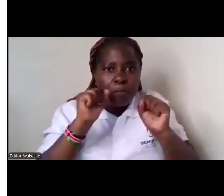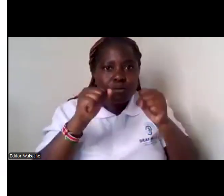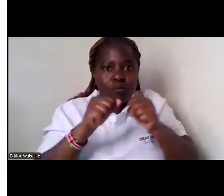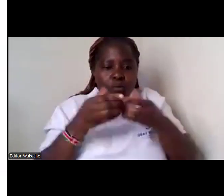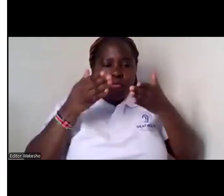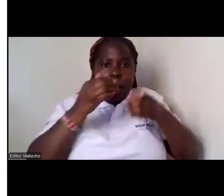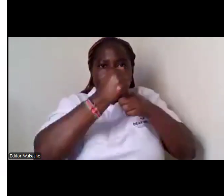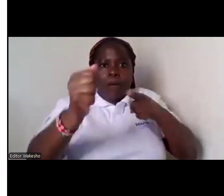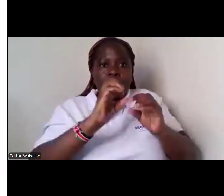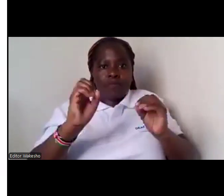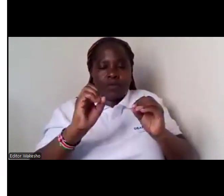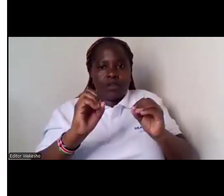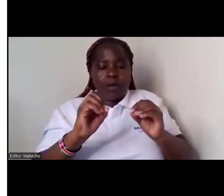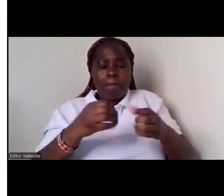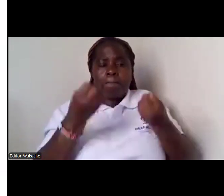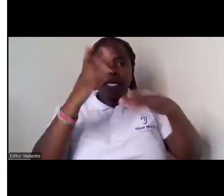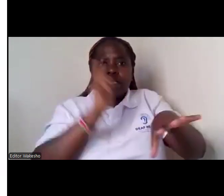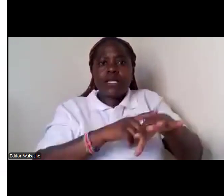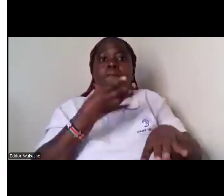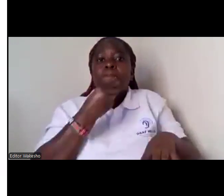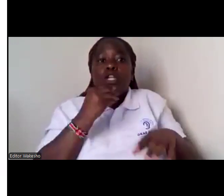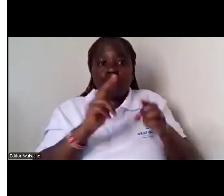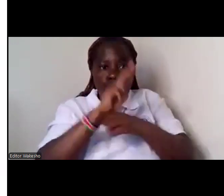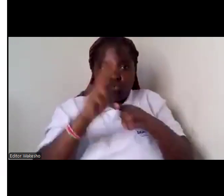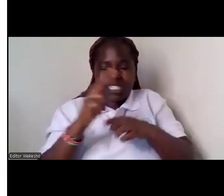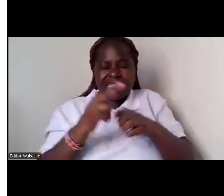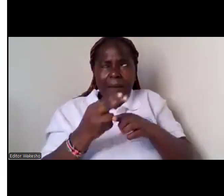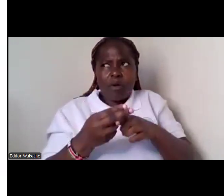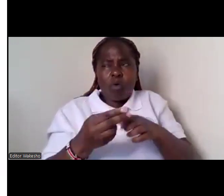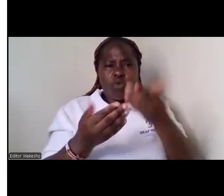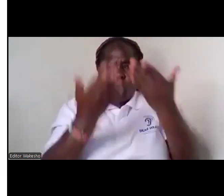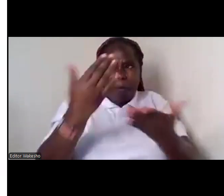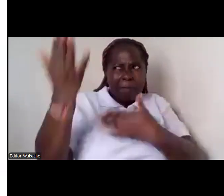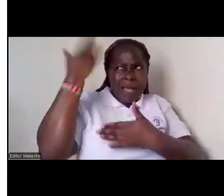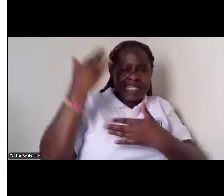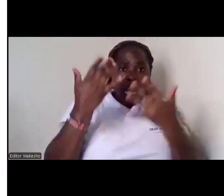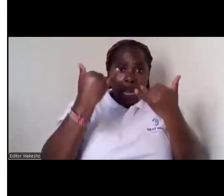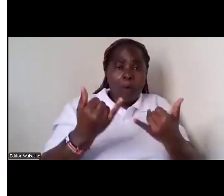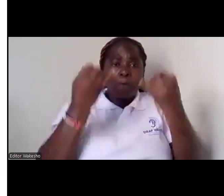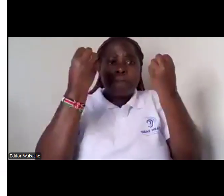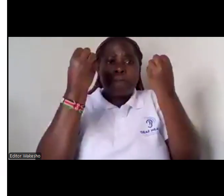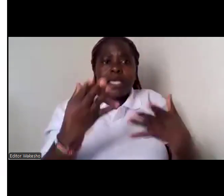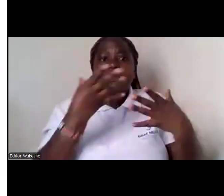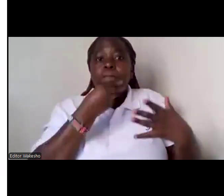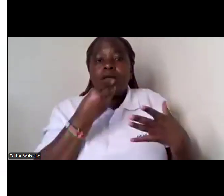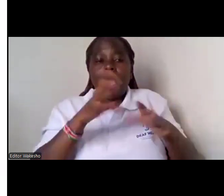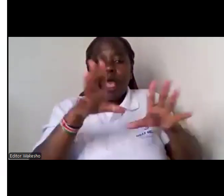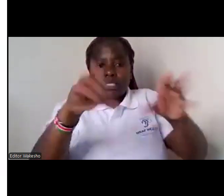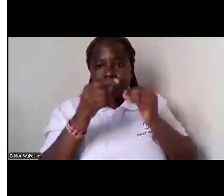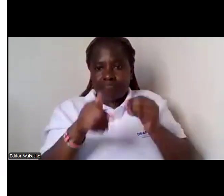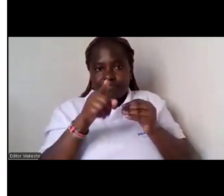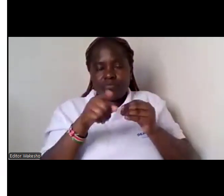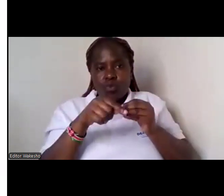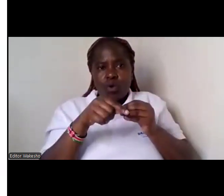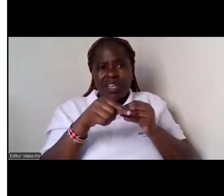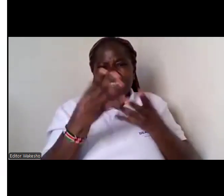become popular, unlike the permanent method for women, this one is much